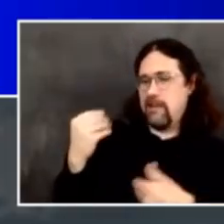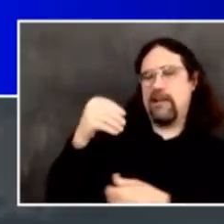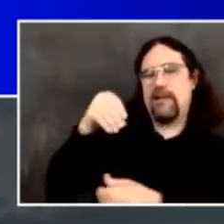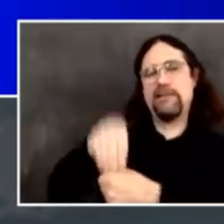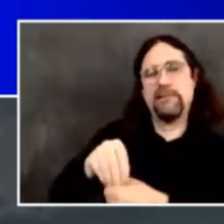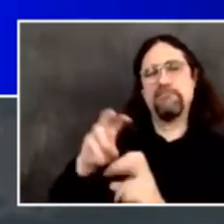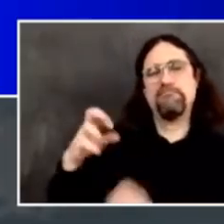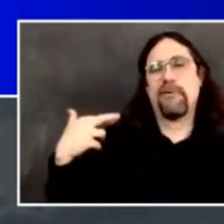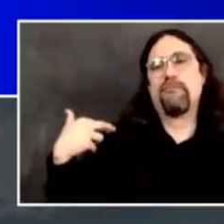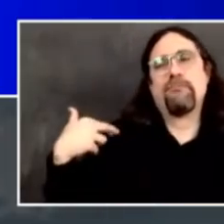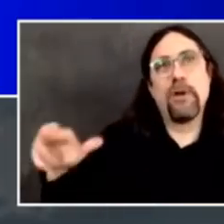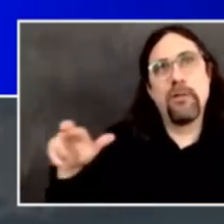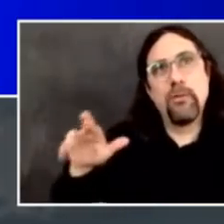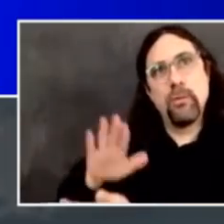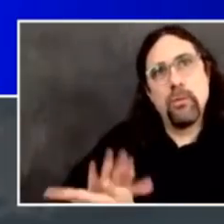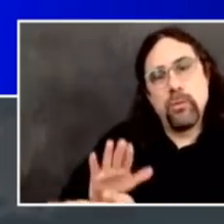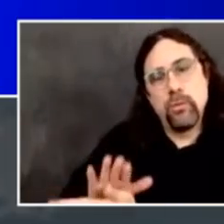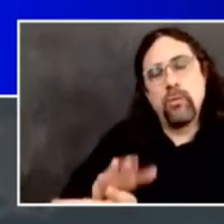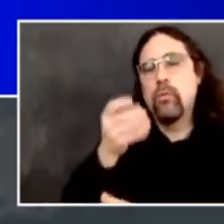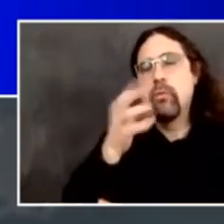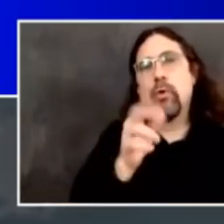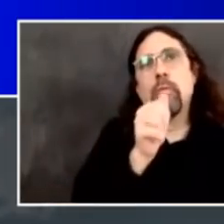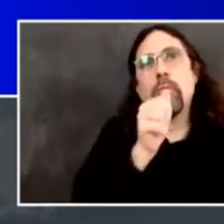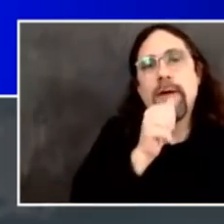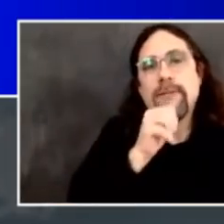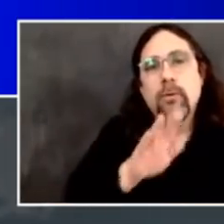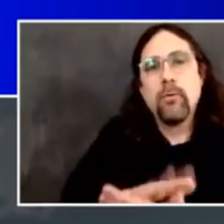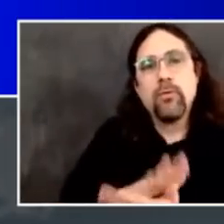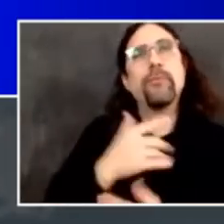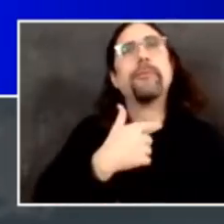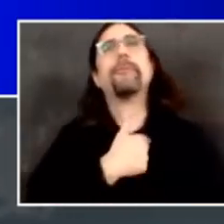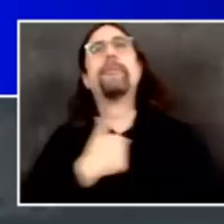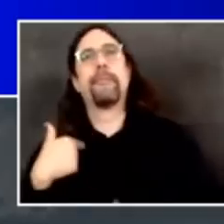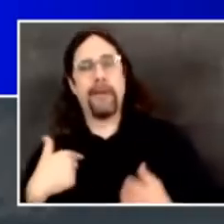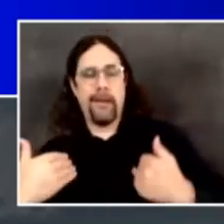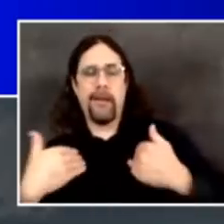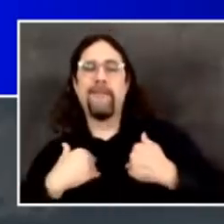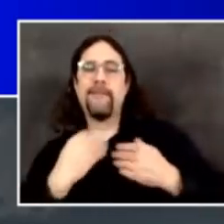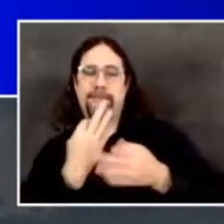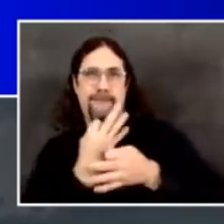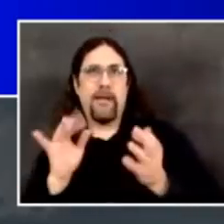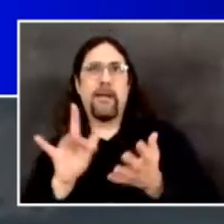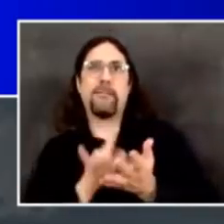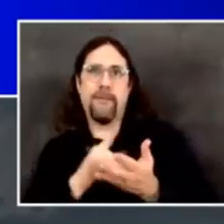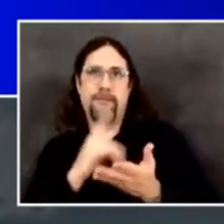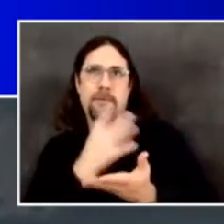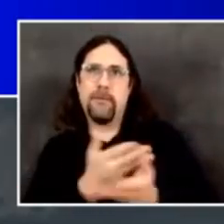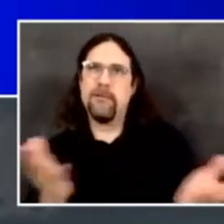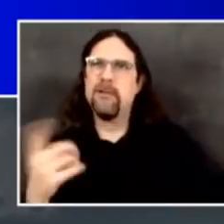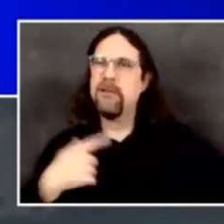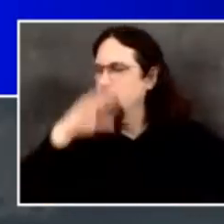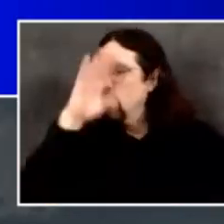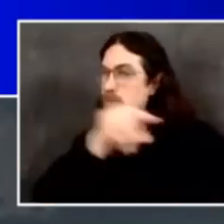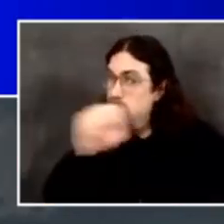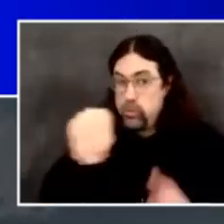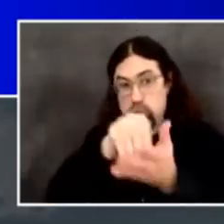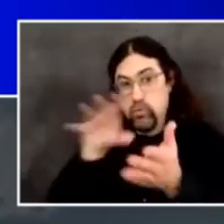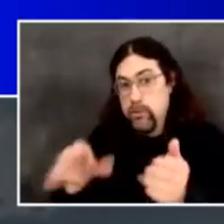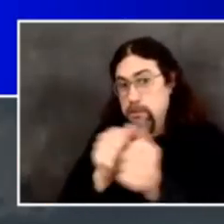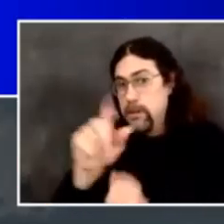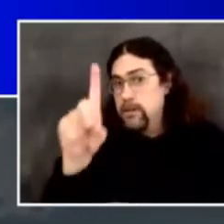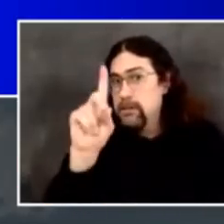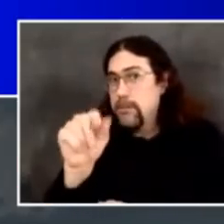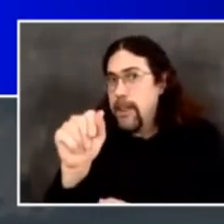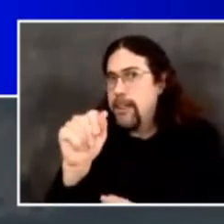back. We have to respect how tough it is for our students and their families dealing with